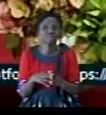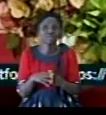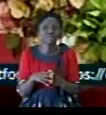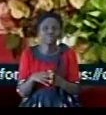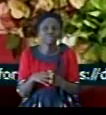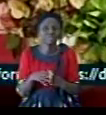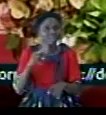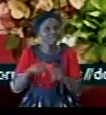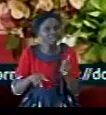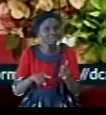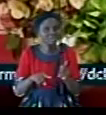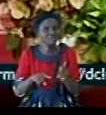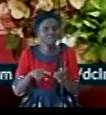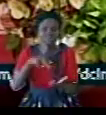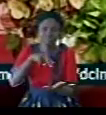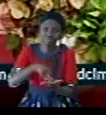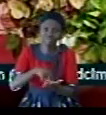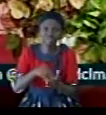I couldn't even do like this because the pain.